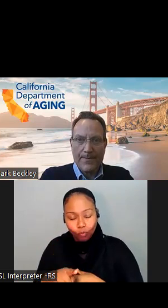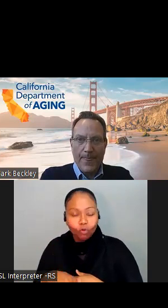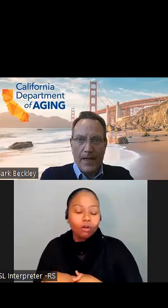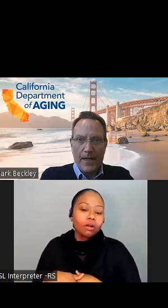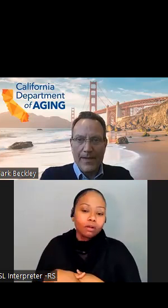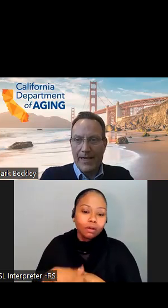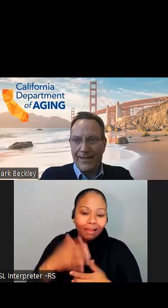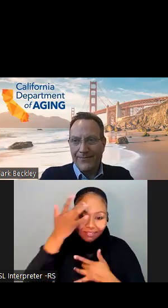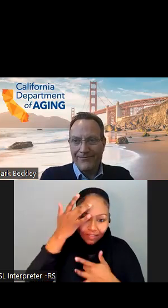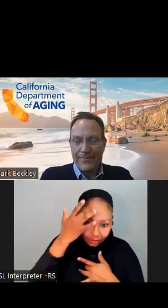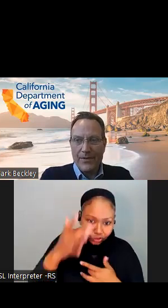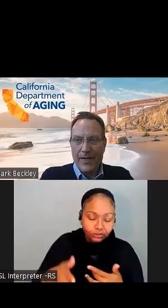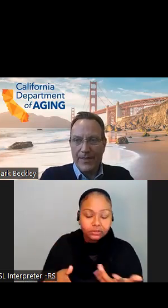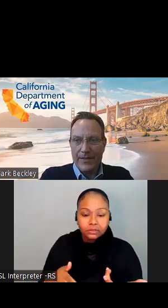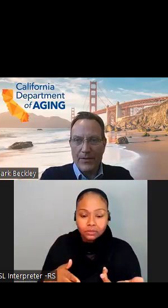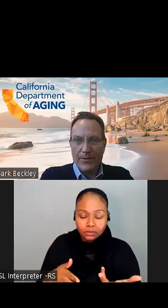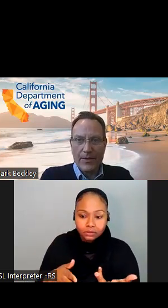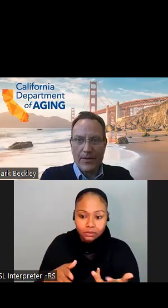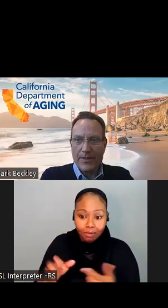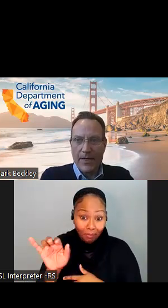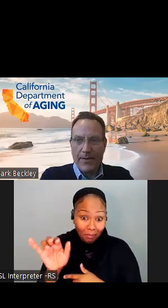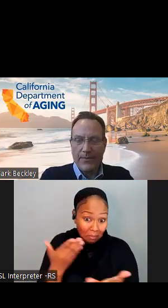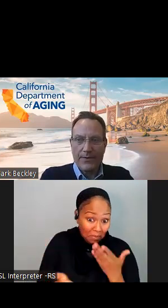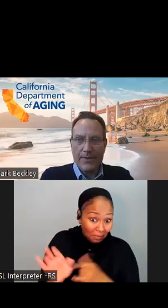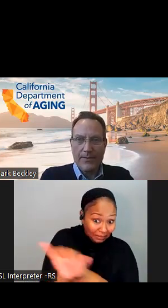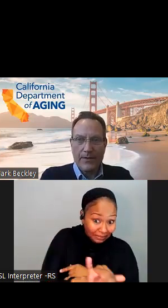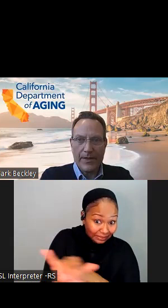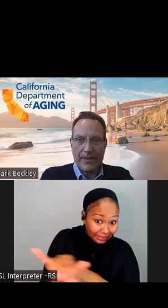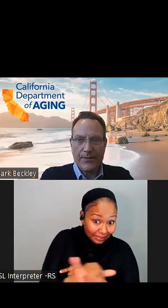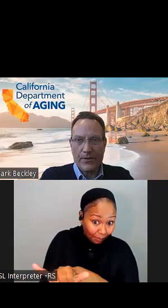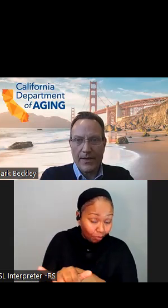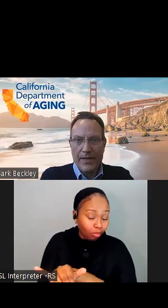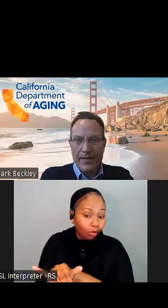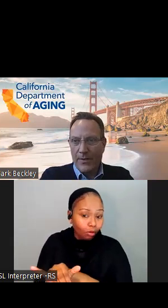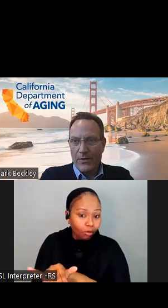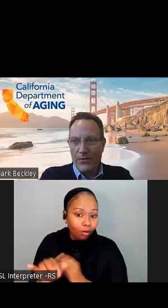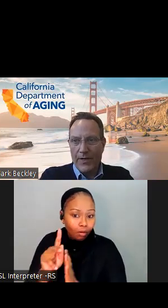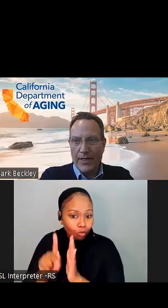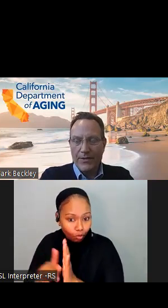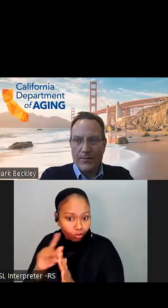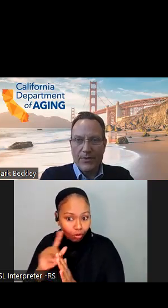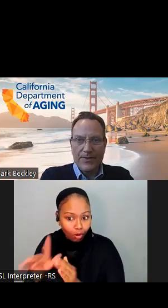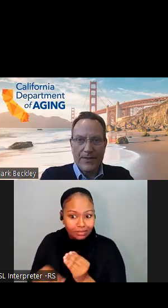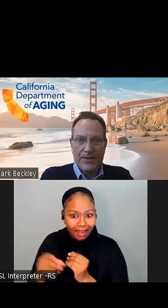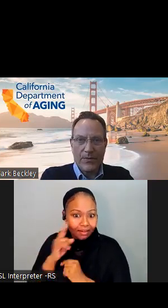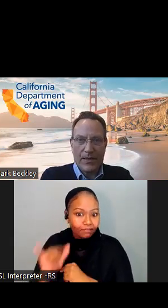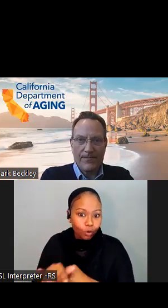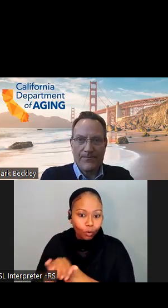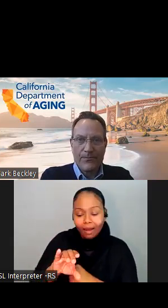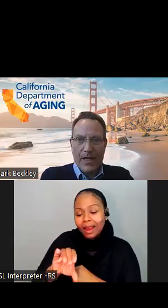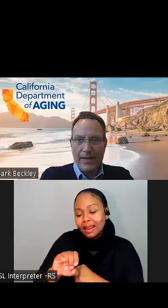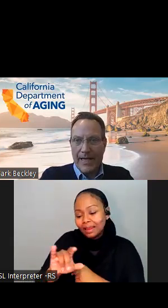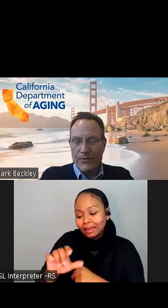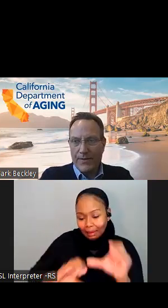place. And there might be similar protocols that might also be put into place for chemical or radiation emergencies as